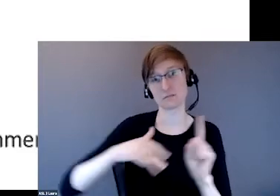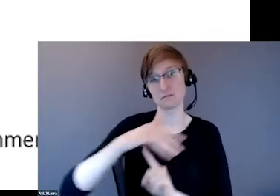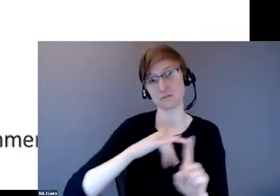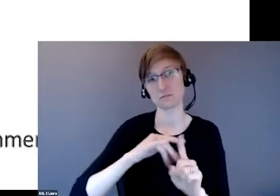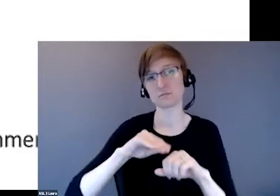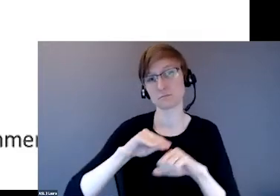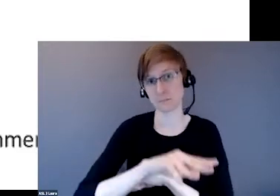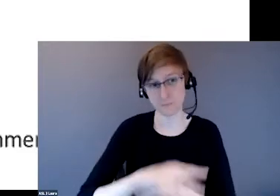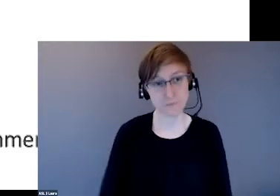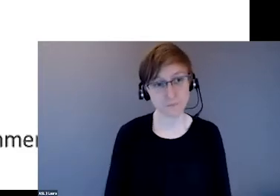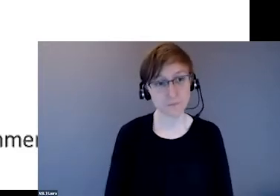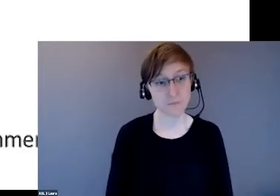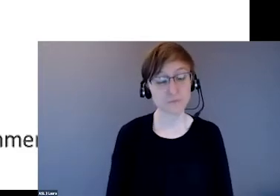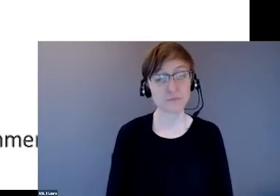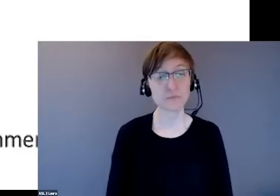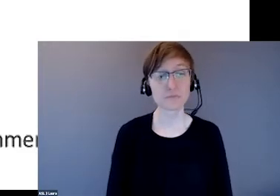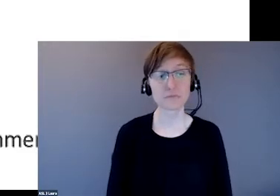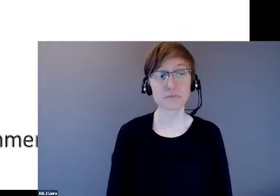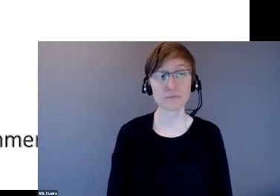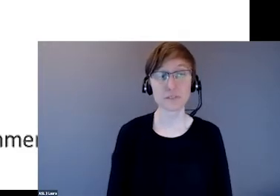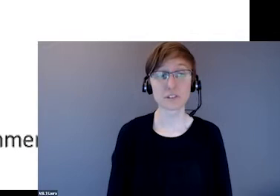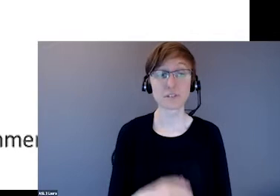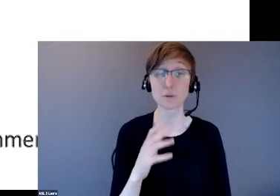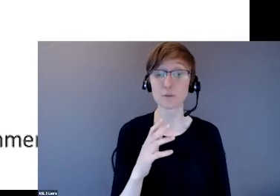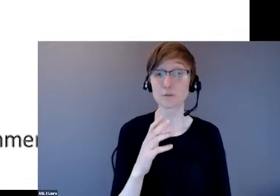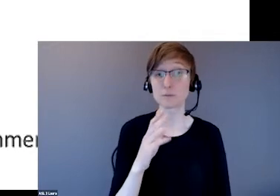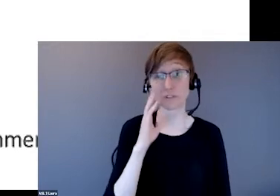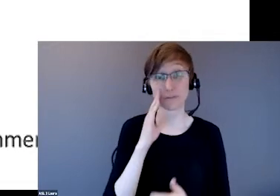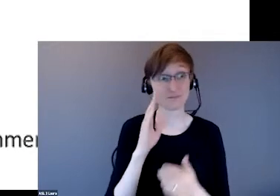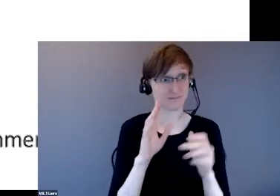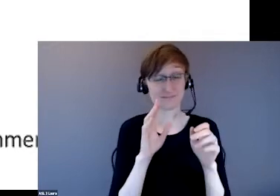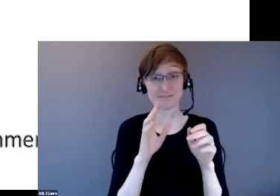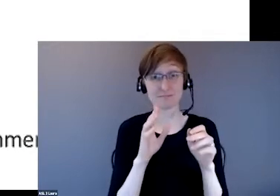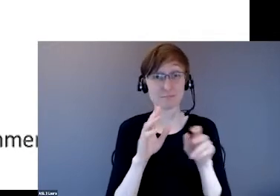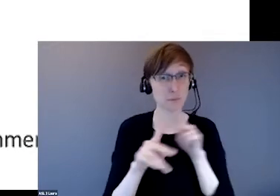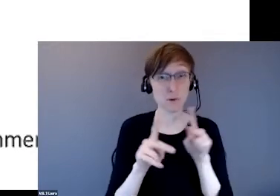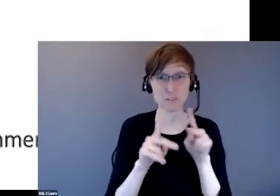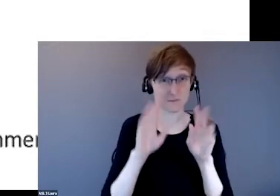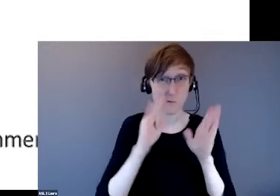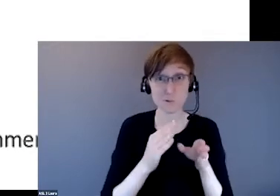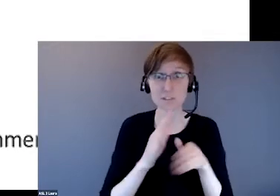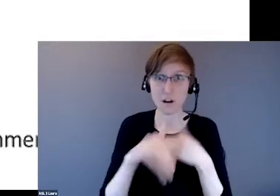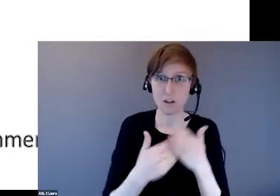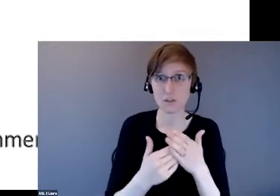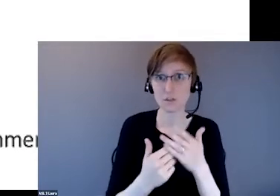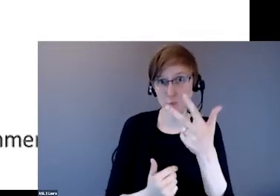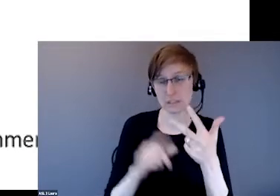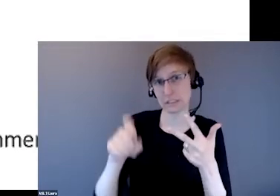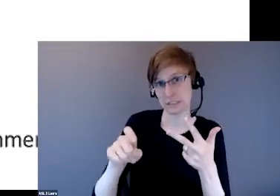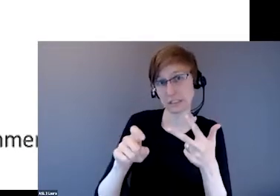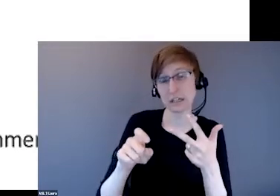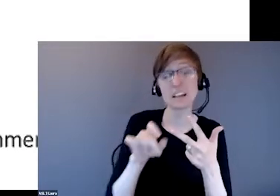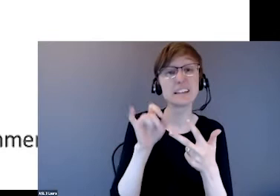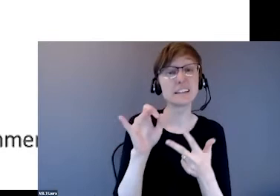well as individuals can focus on supporting all three of these pillars, not just one, not just two, but all three, if the interest